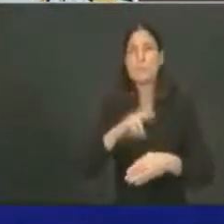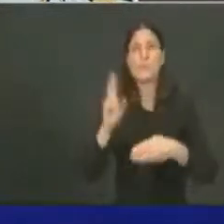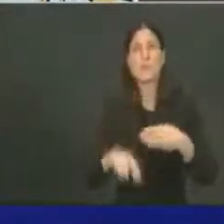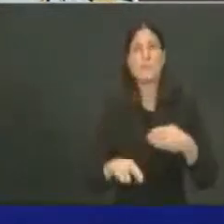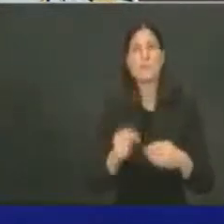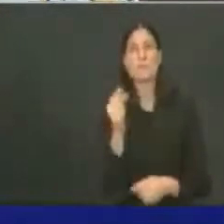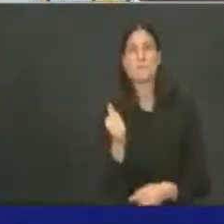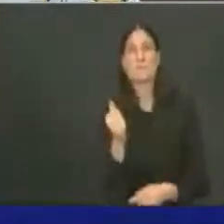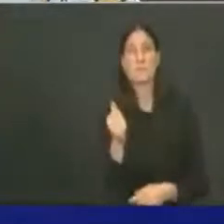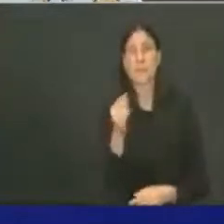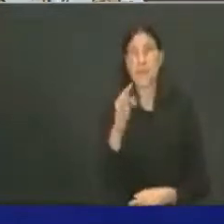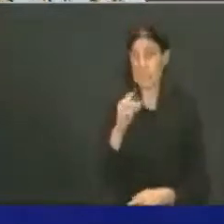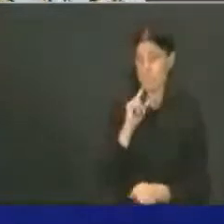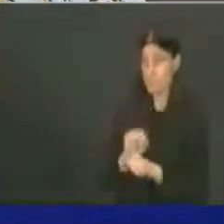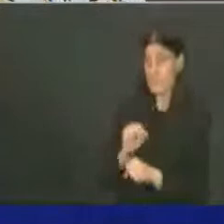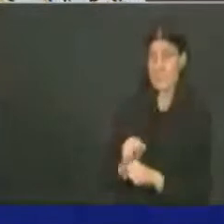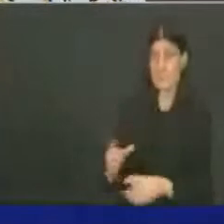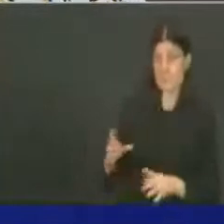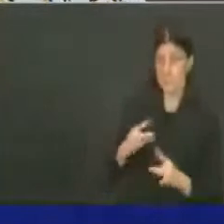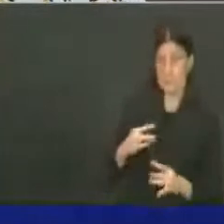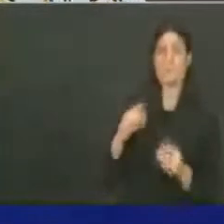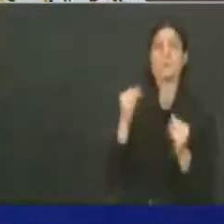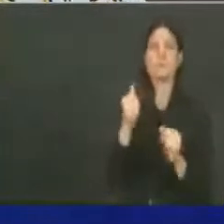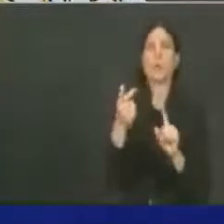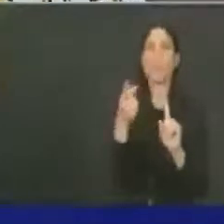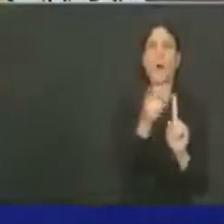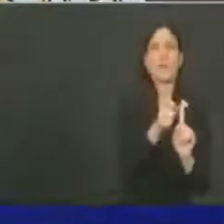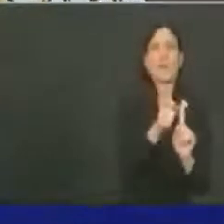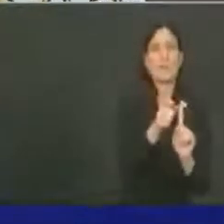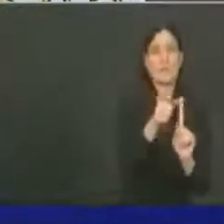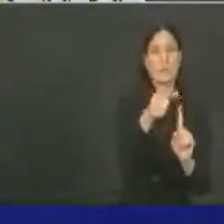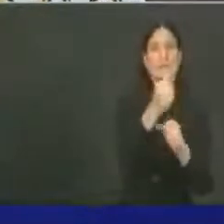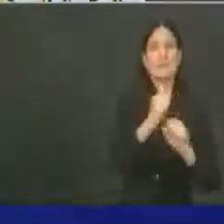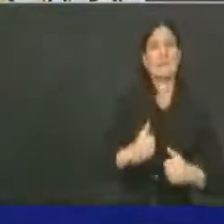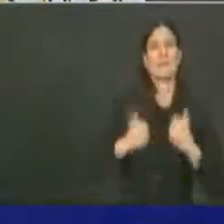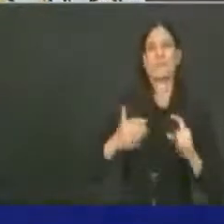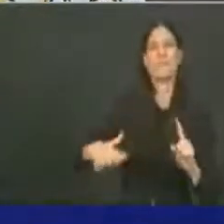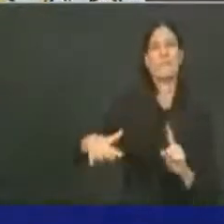people you were near that they need to go get tested. So make a plan,